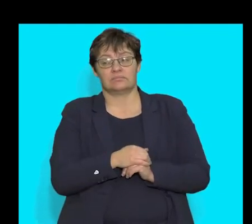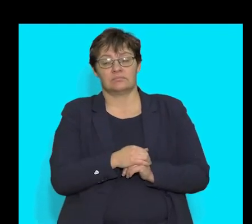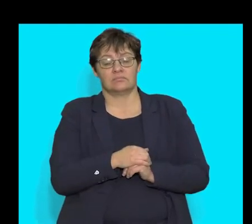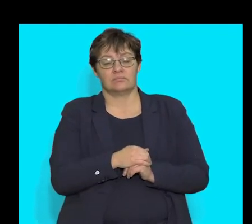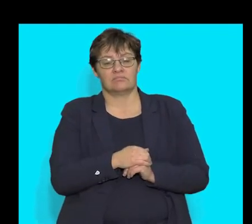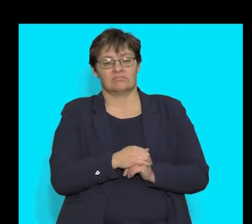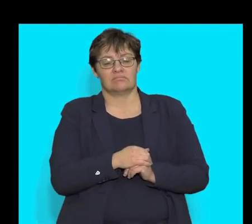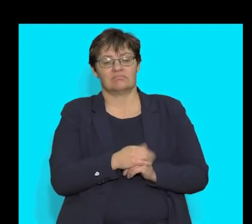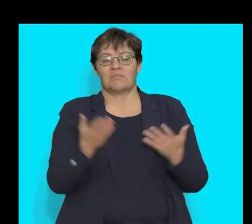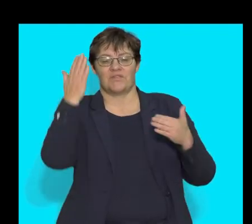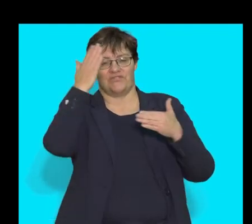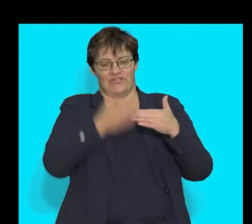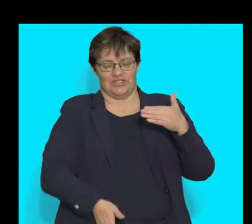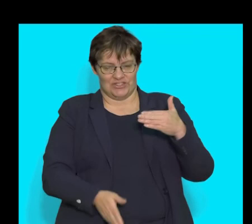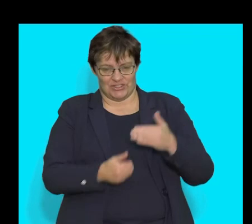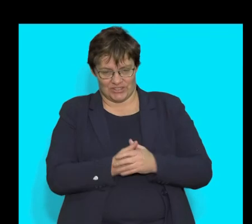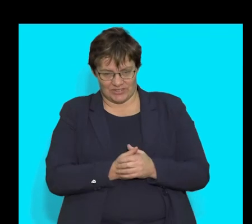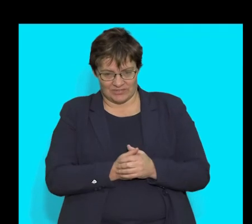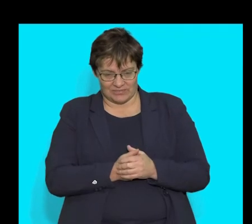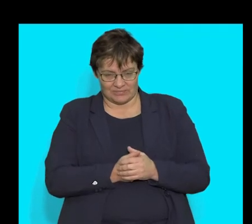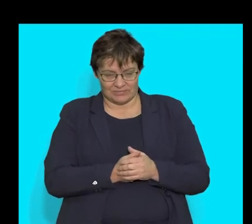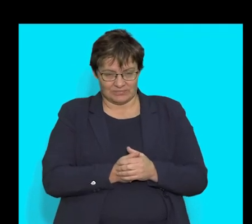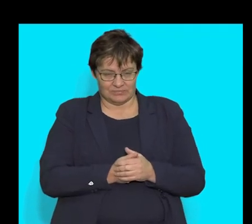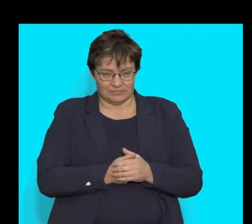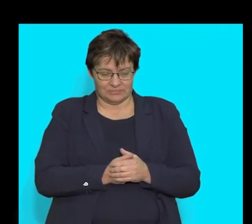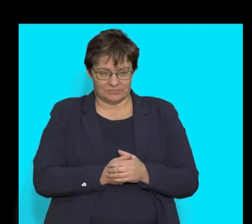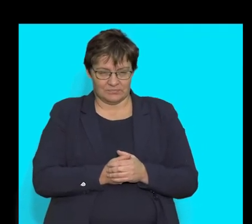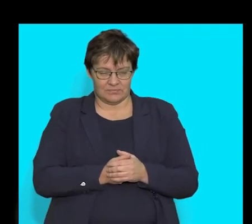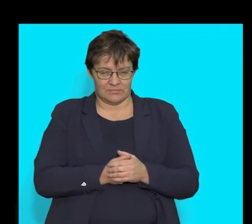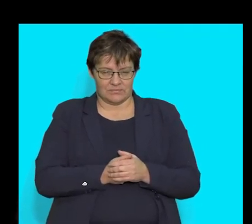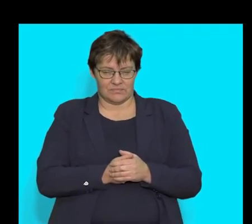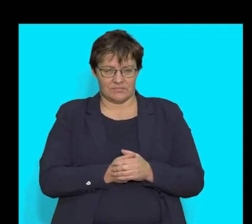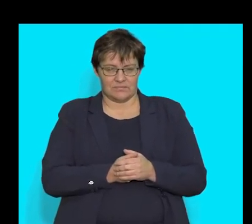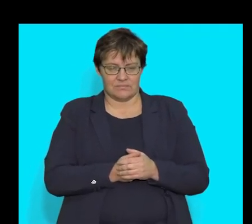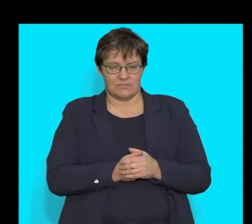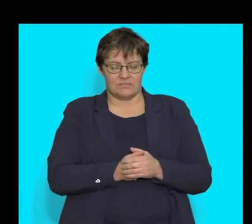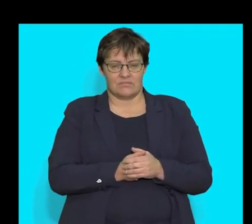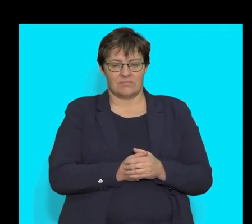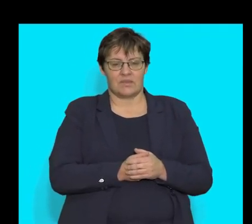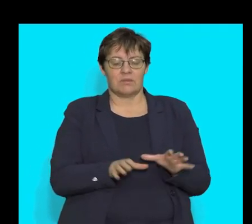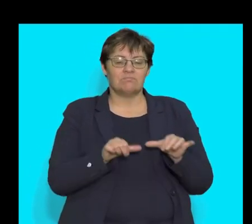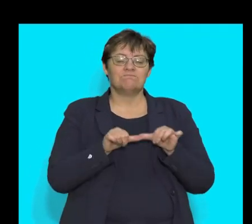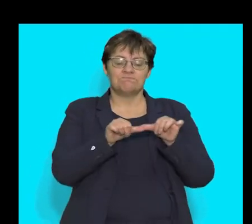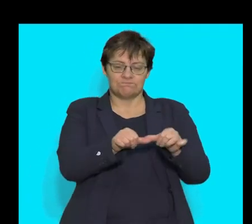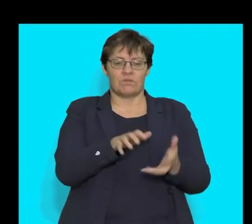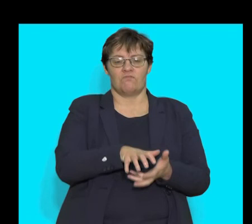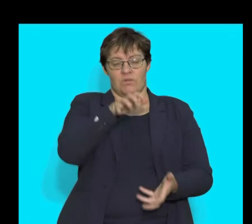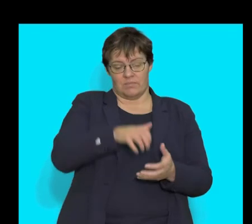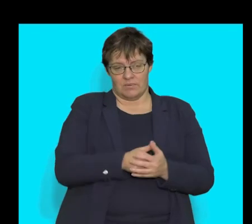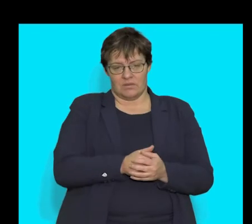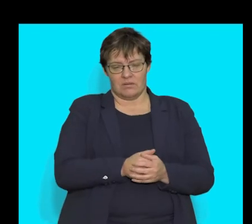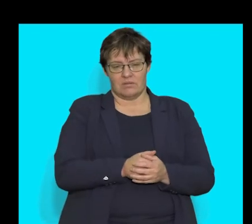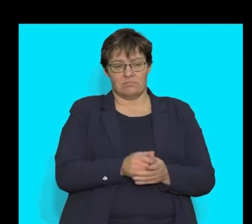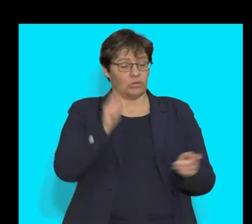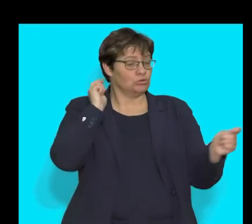has ended. The reaction has ended. And there's now a constant volume that's not